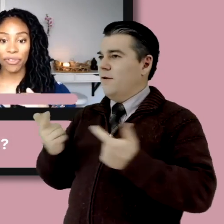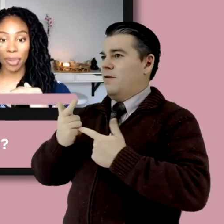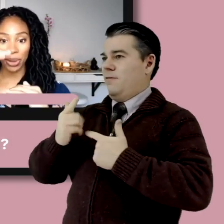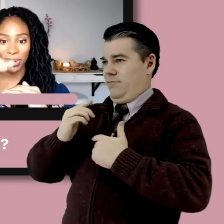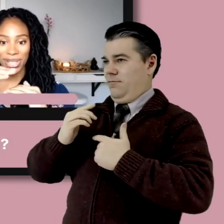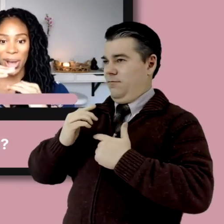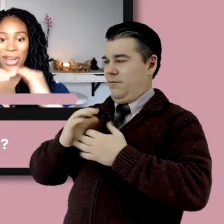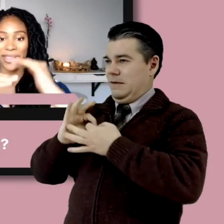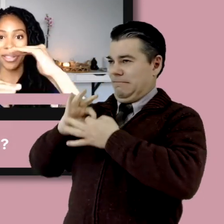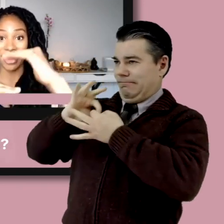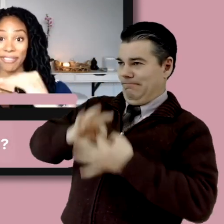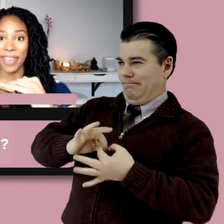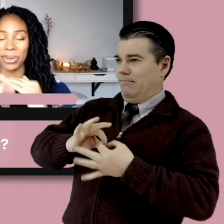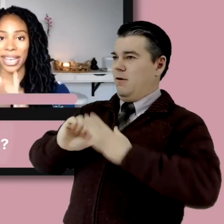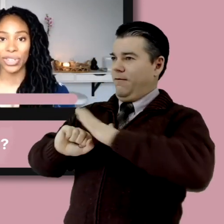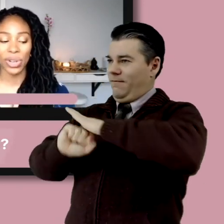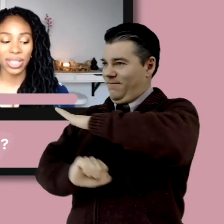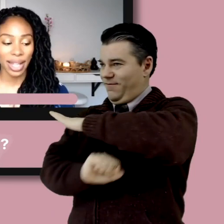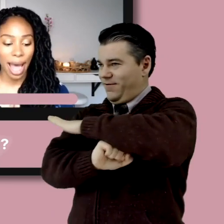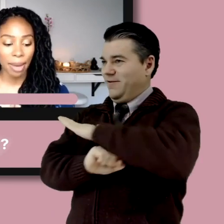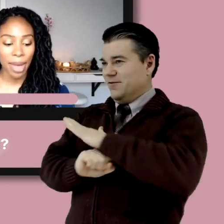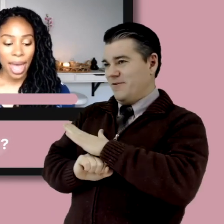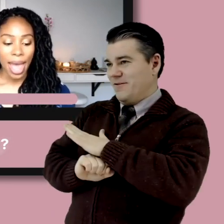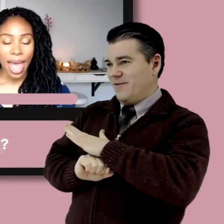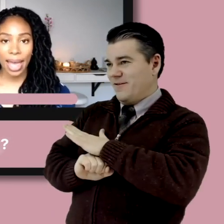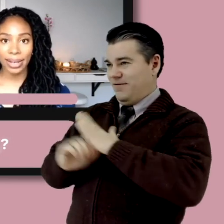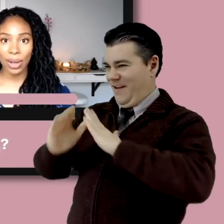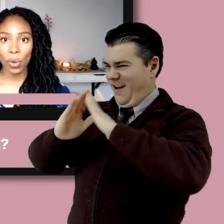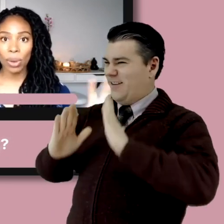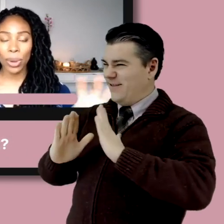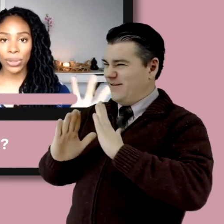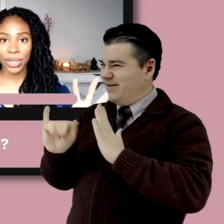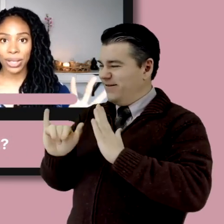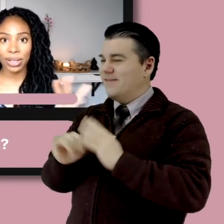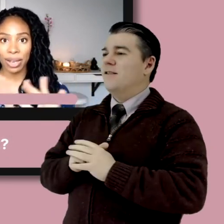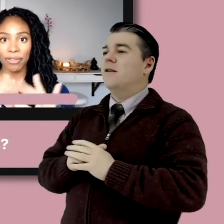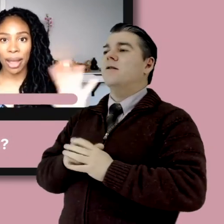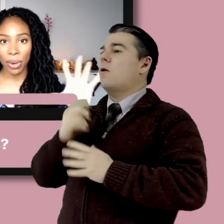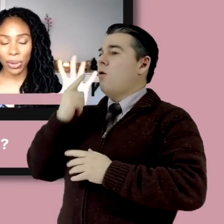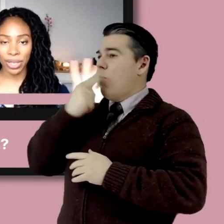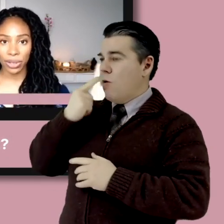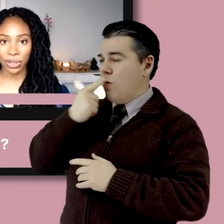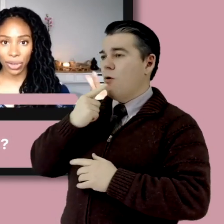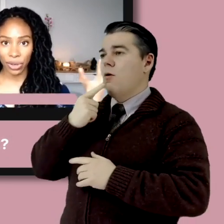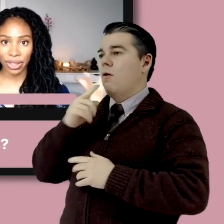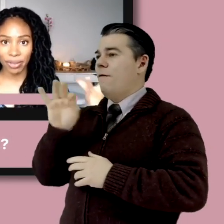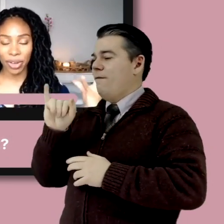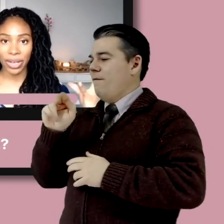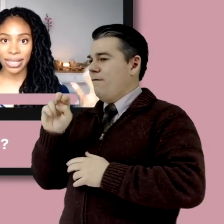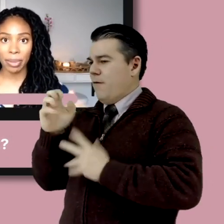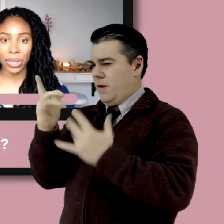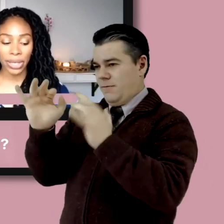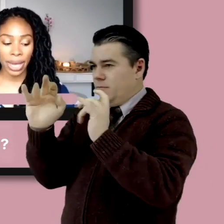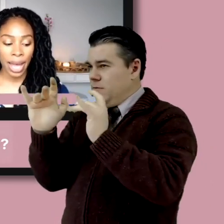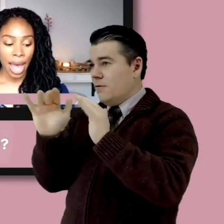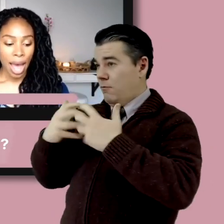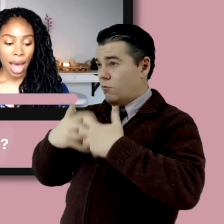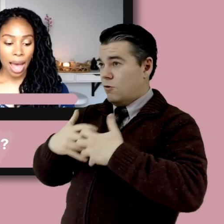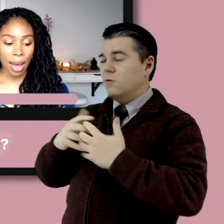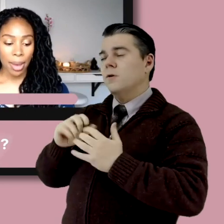is sort of built on that foundational slab. And oral motor skills and fine motor skills, you can look at them very